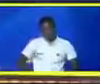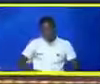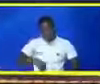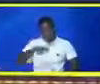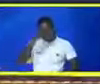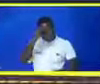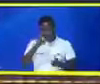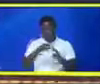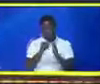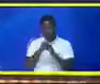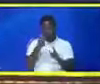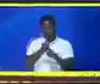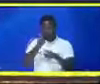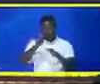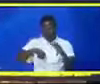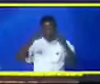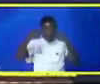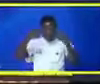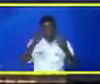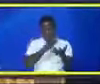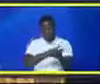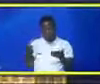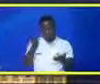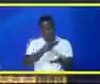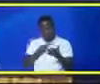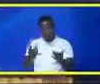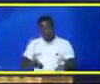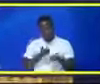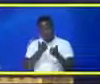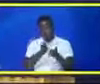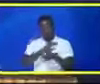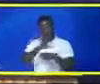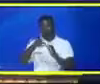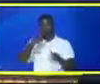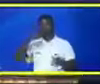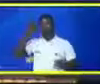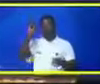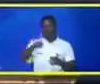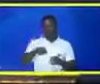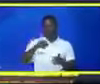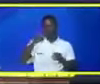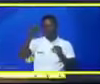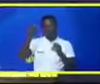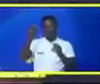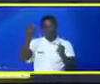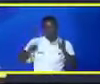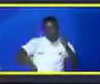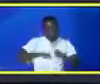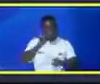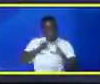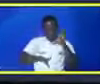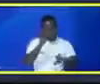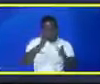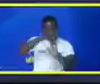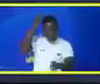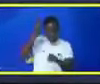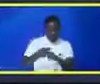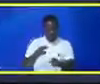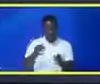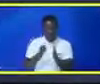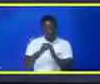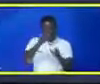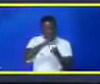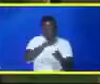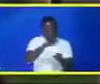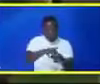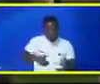not productive, wasting their lives away. I decree and declare, we banish that spirit from Ghana. Shout